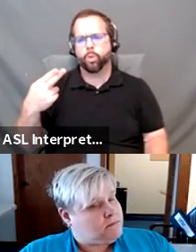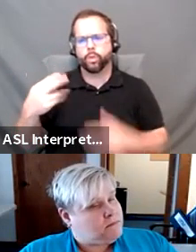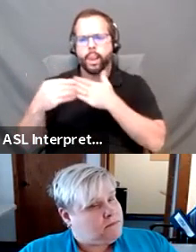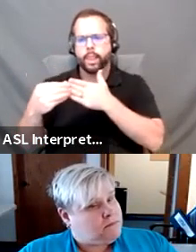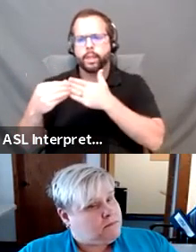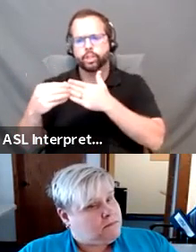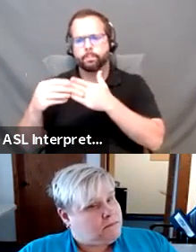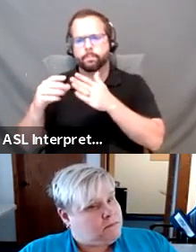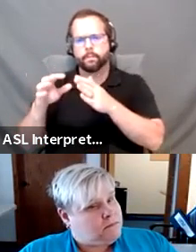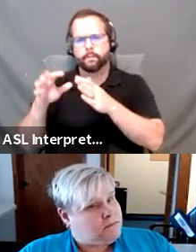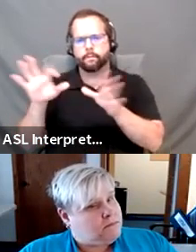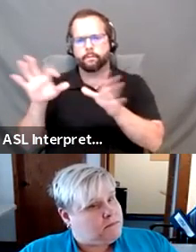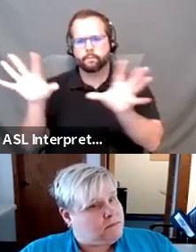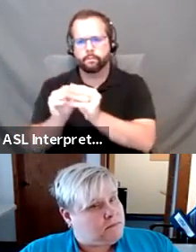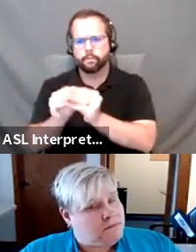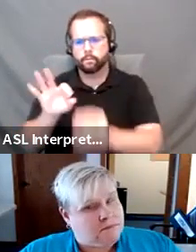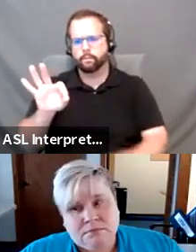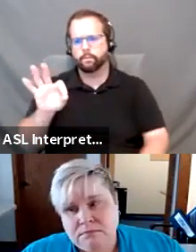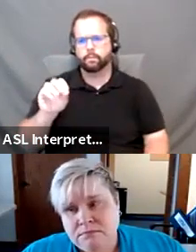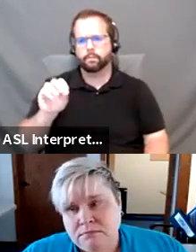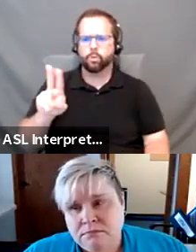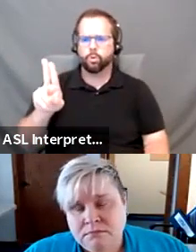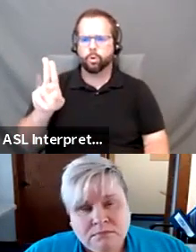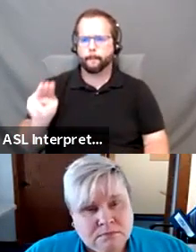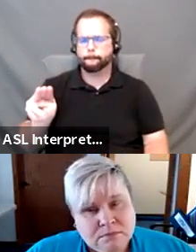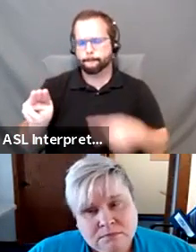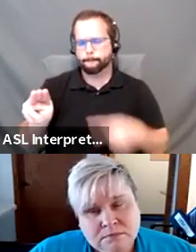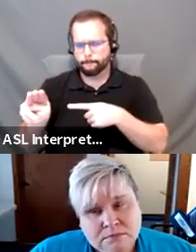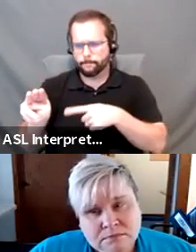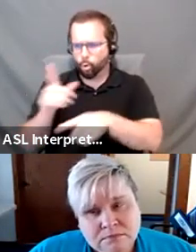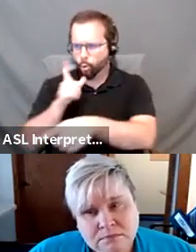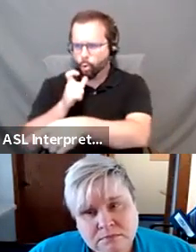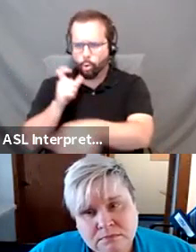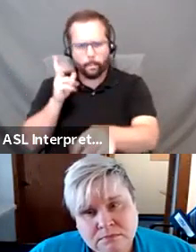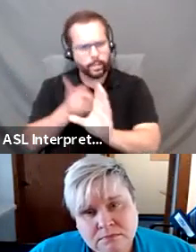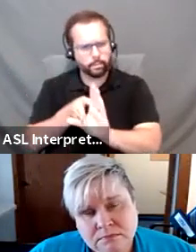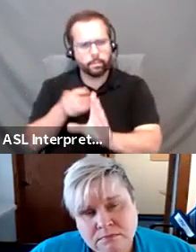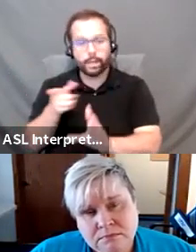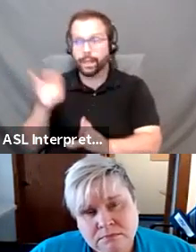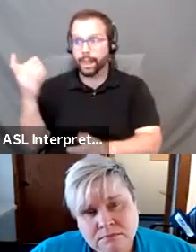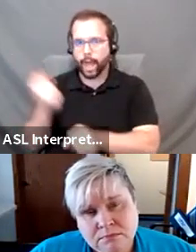summer. I was trying to do a quick look through if I see anybody.